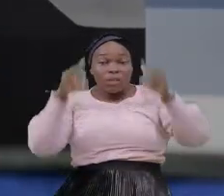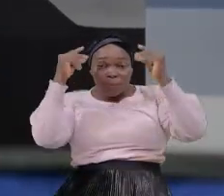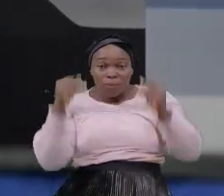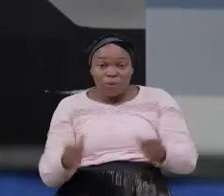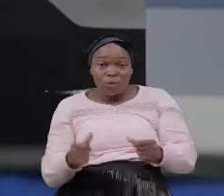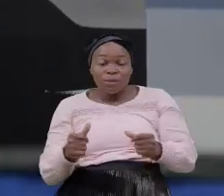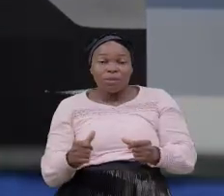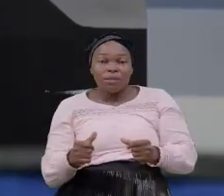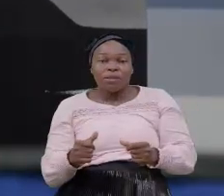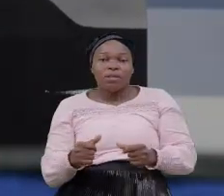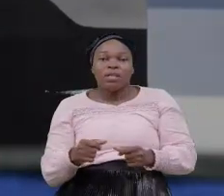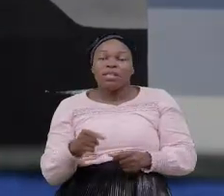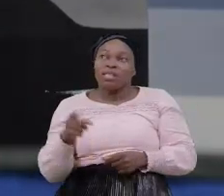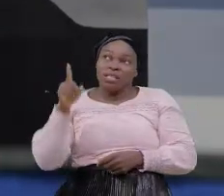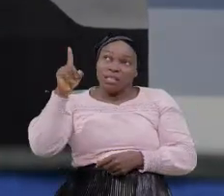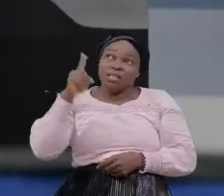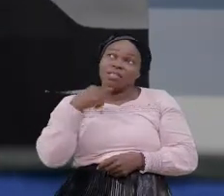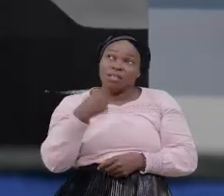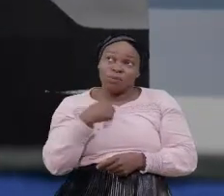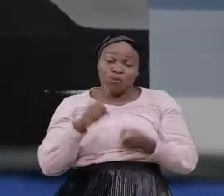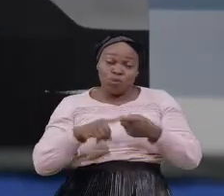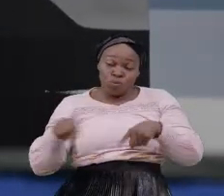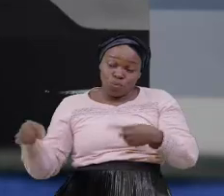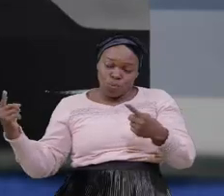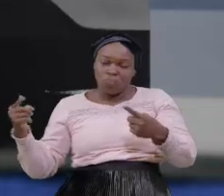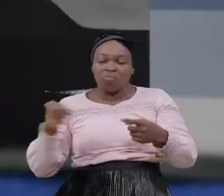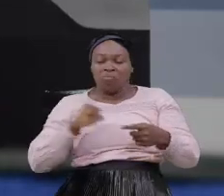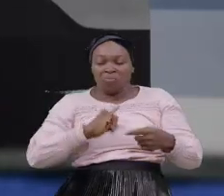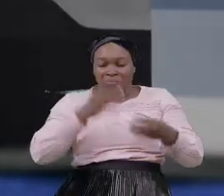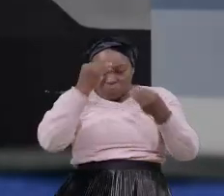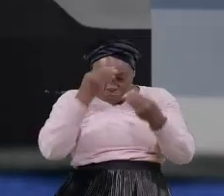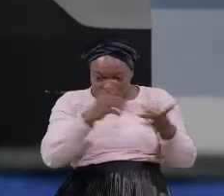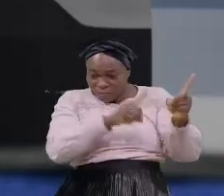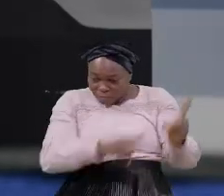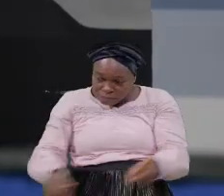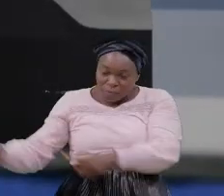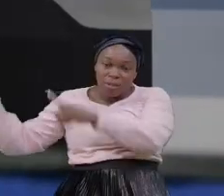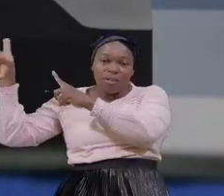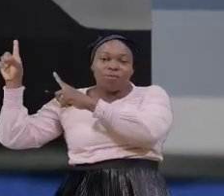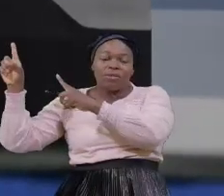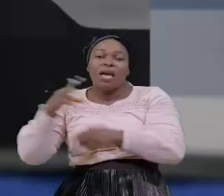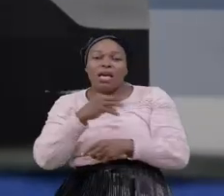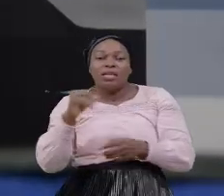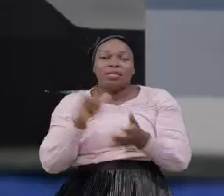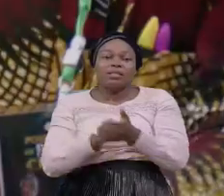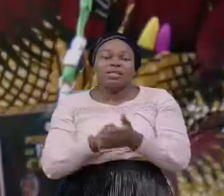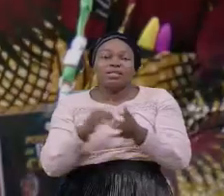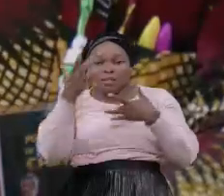to go out, I go out. It tells your sickness tonight, go out, it will go